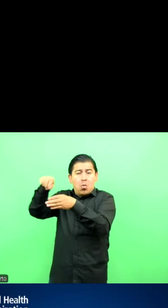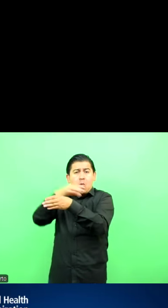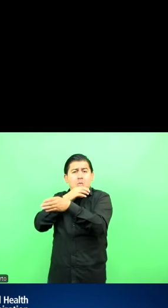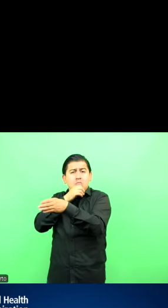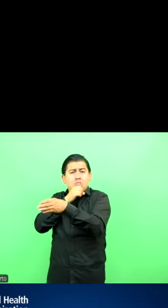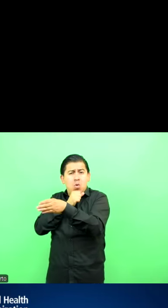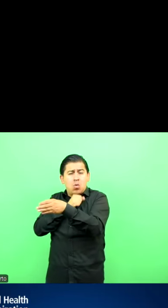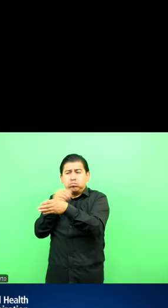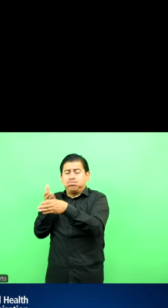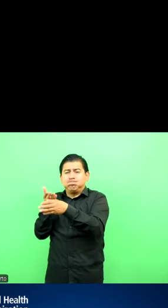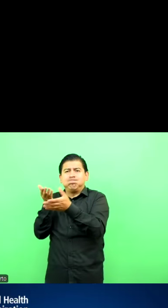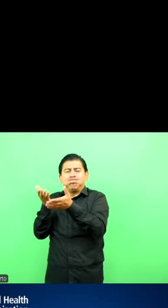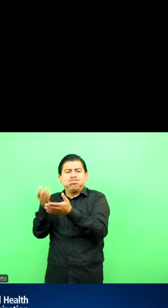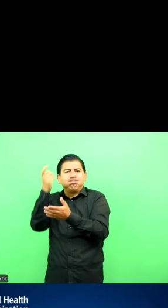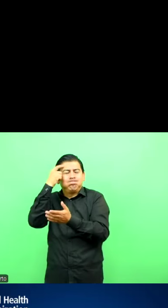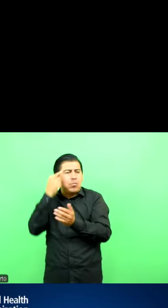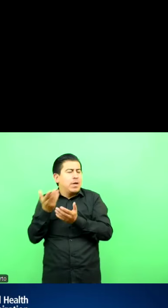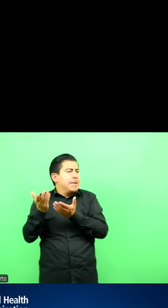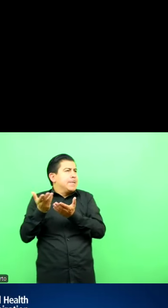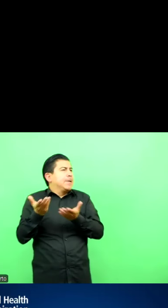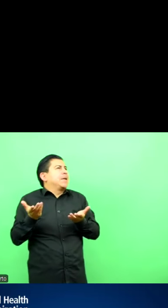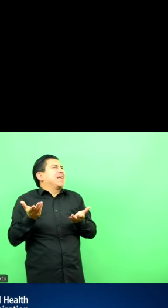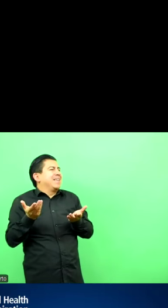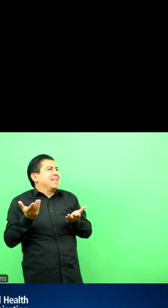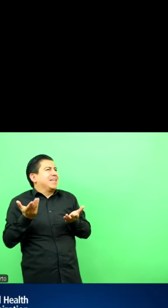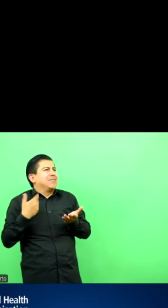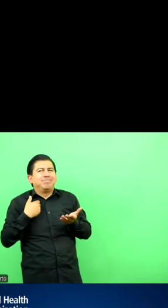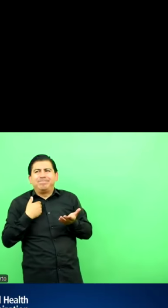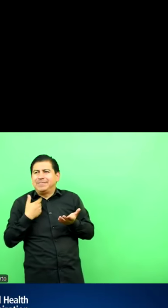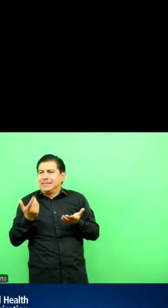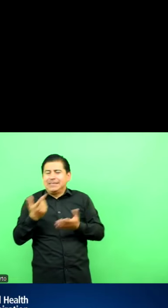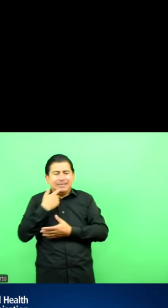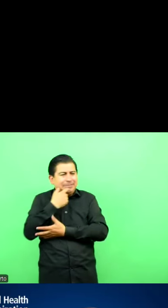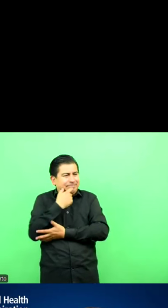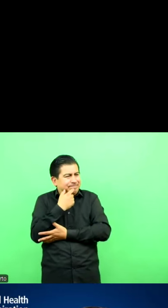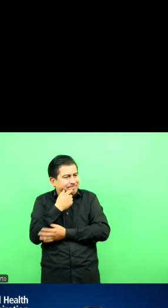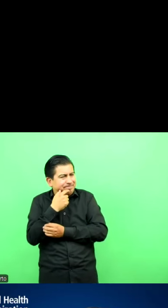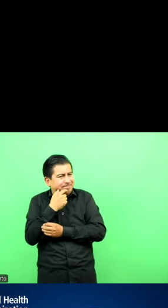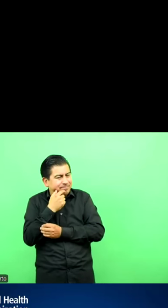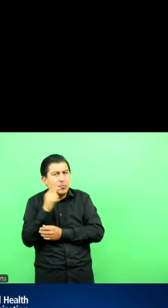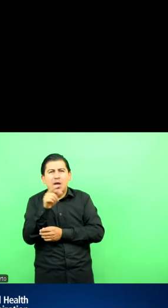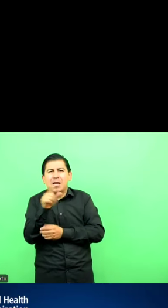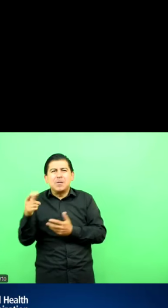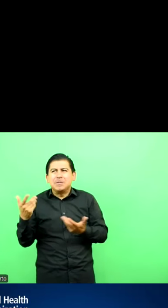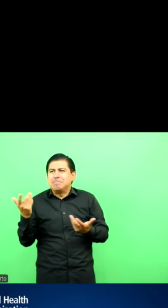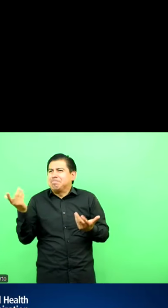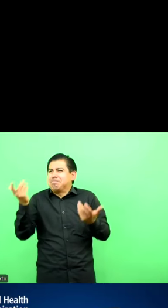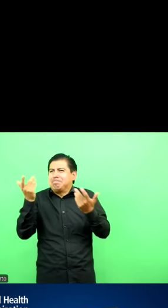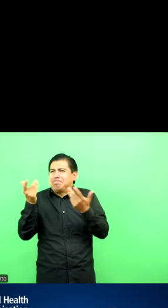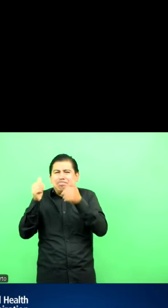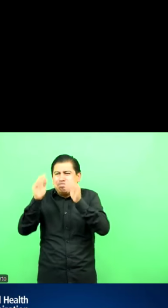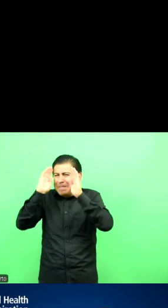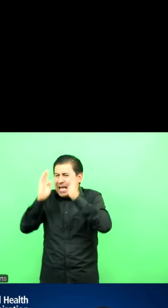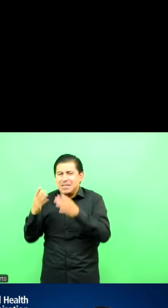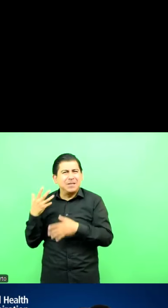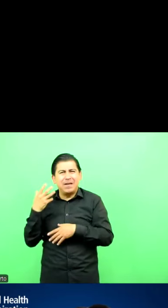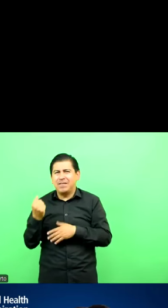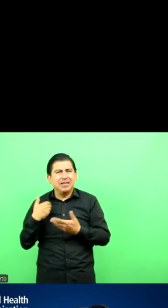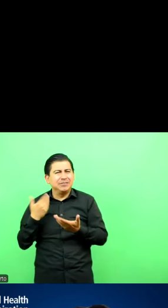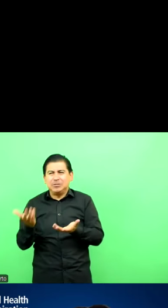challenges are embedded everywhere. So from the data collection to inclusive planning,